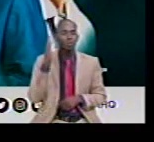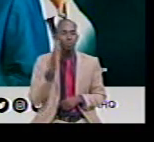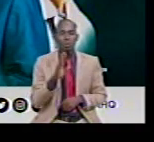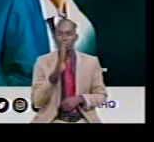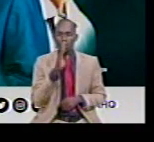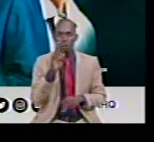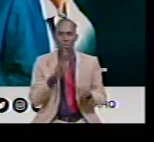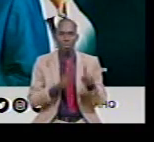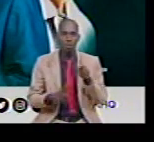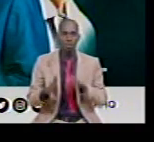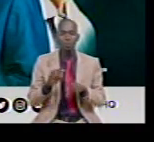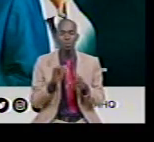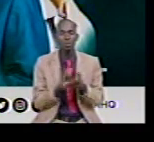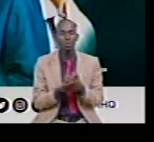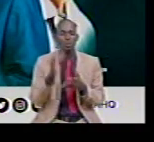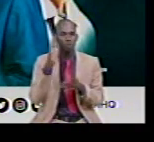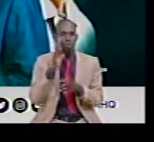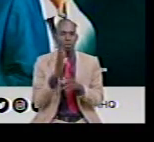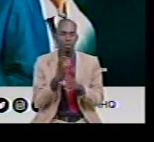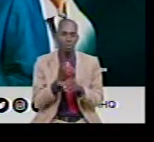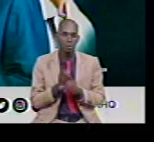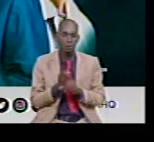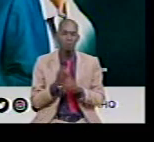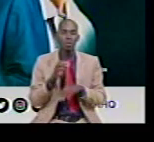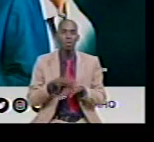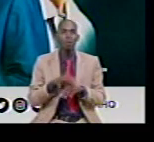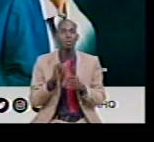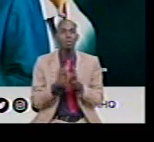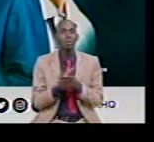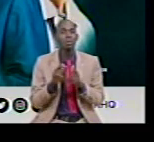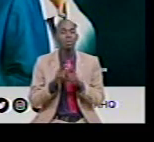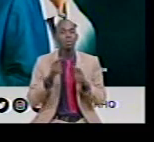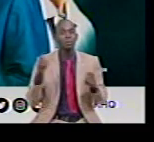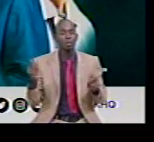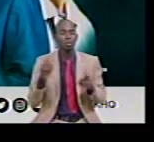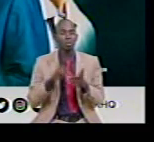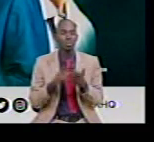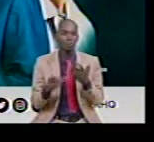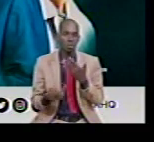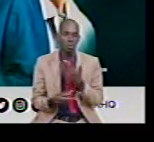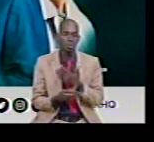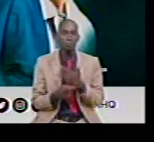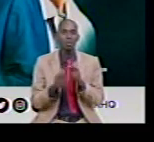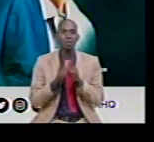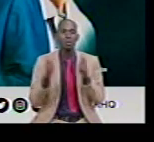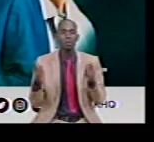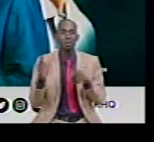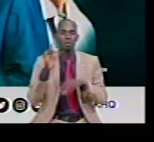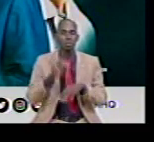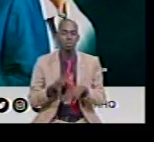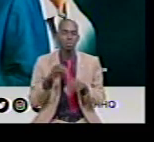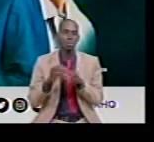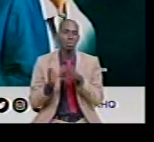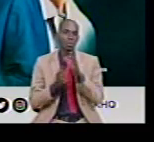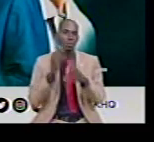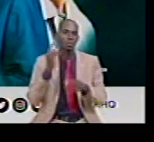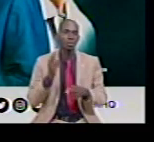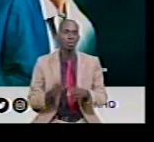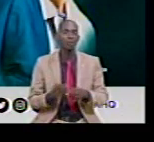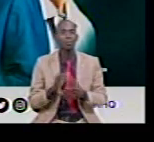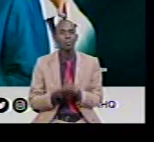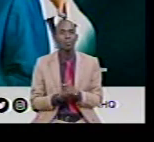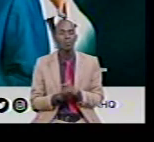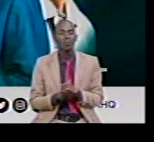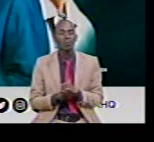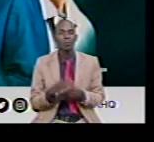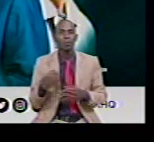that global anointing and that global touch in Jesus' name. We must